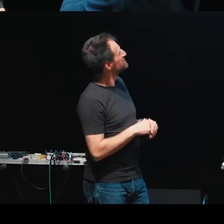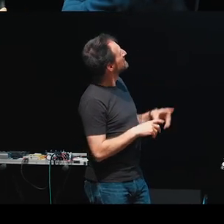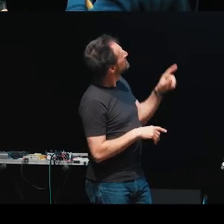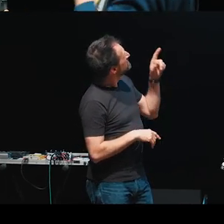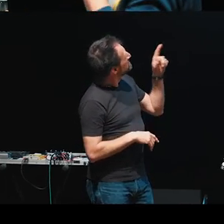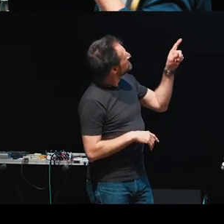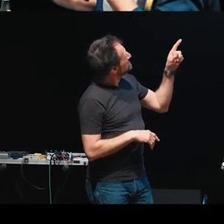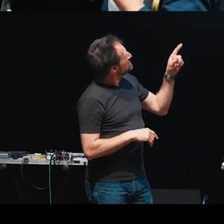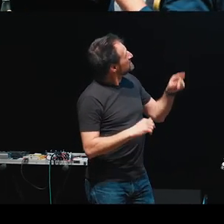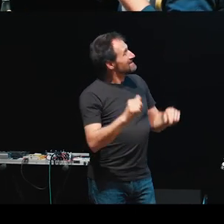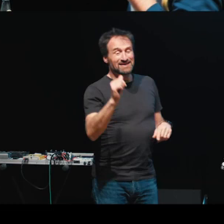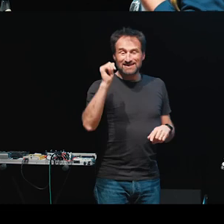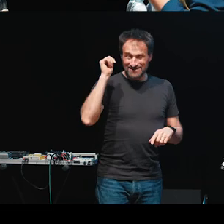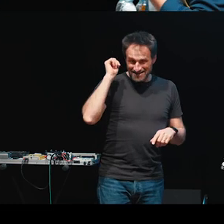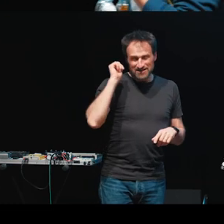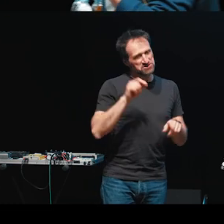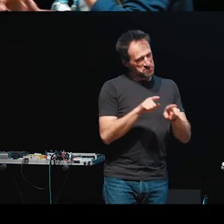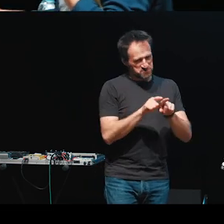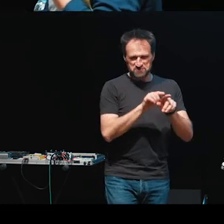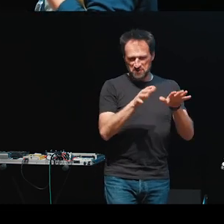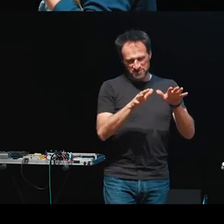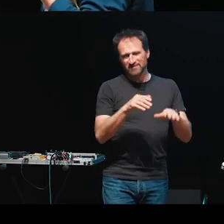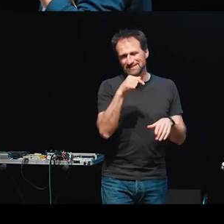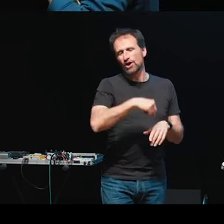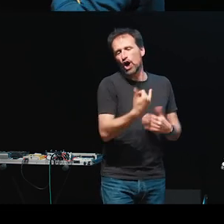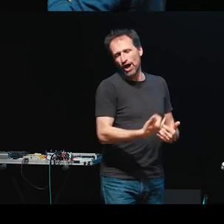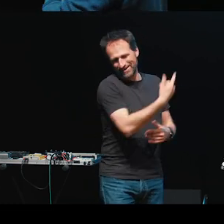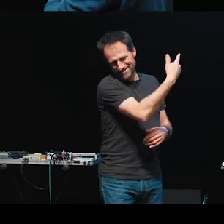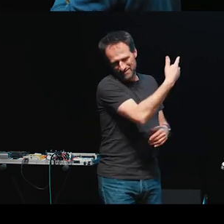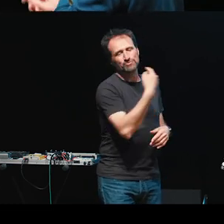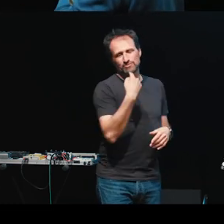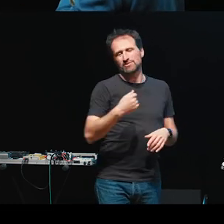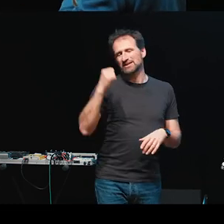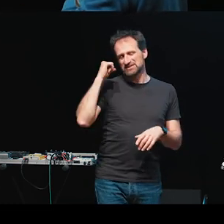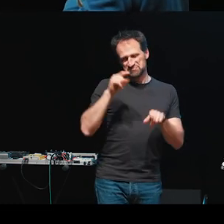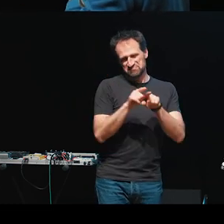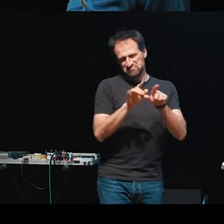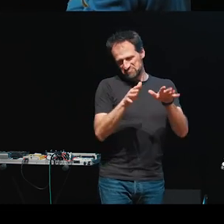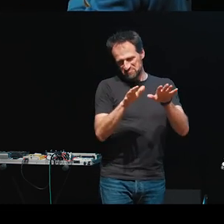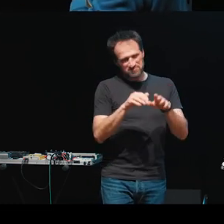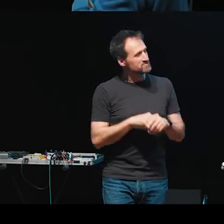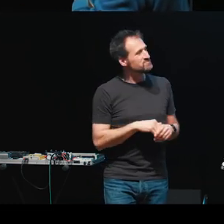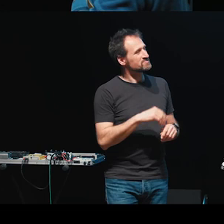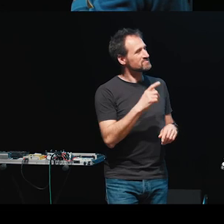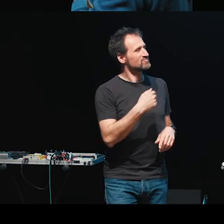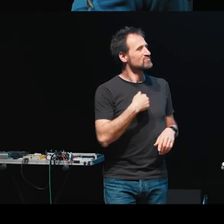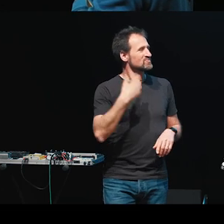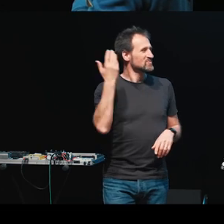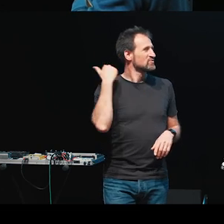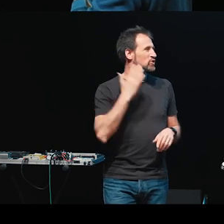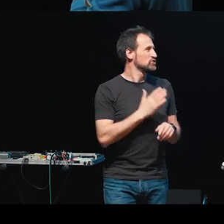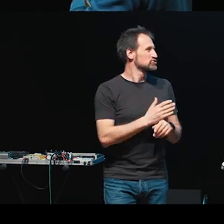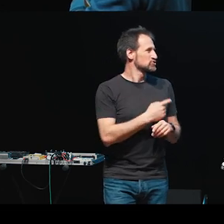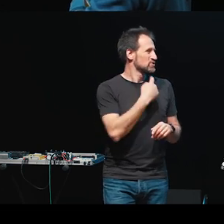of the same size and amount of sessions. And as I witnessed before, this